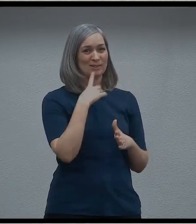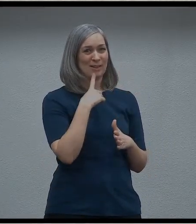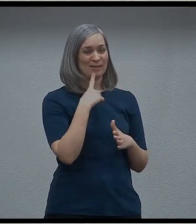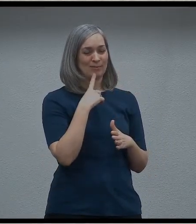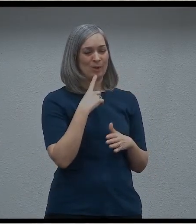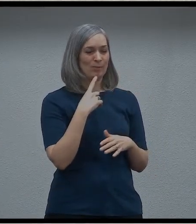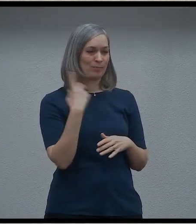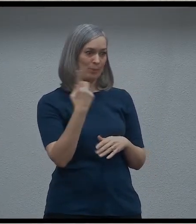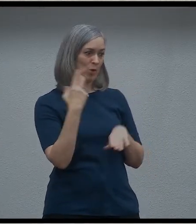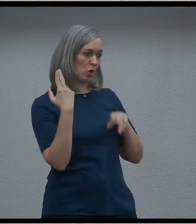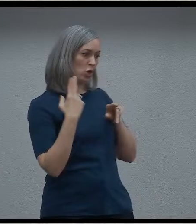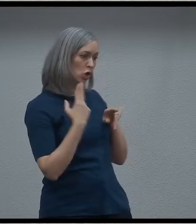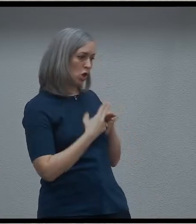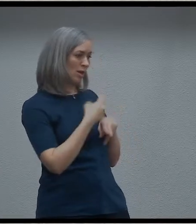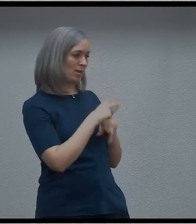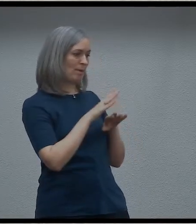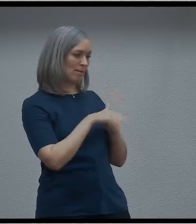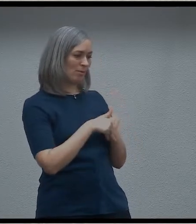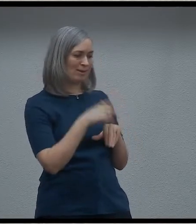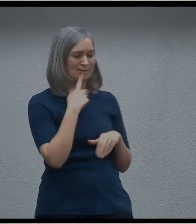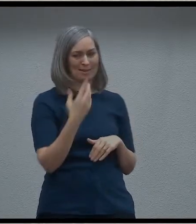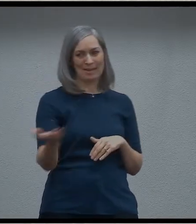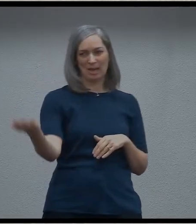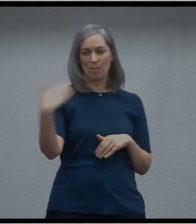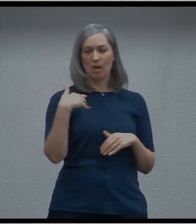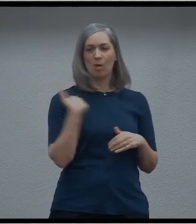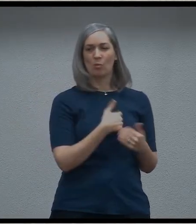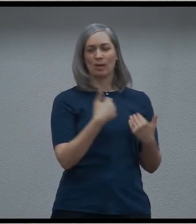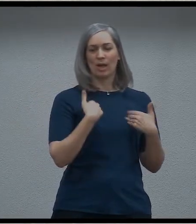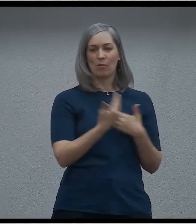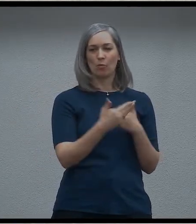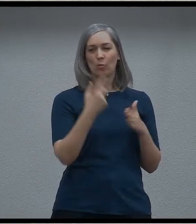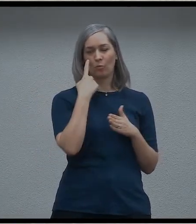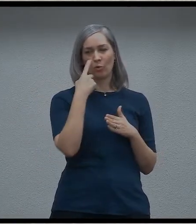hypocrite. He said, "Hey, pal, come on down. We got room for one more."